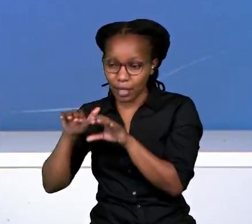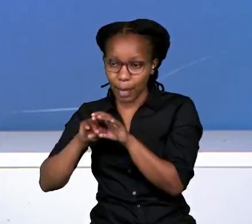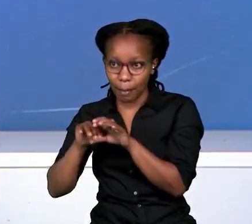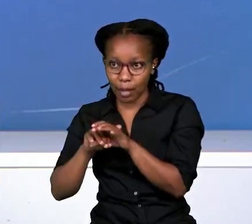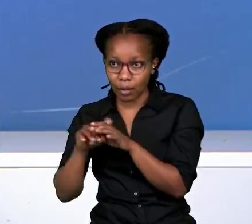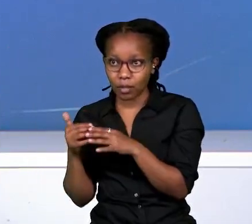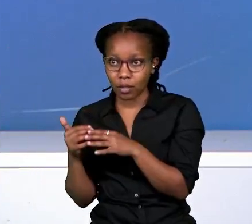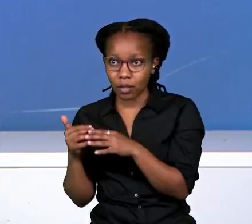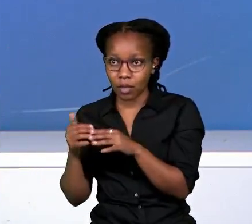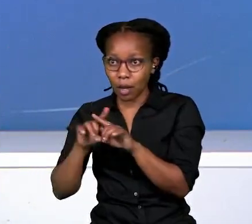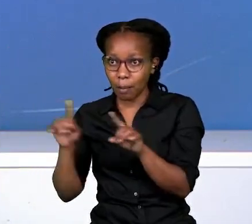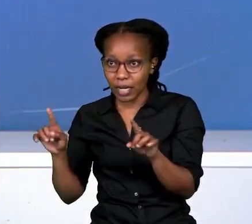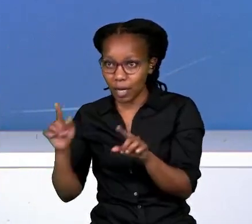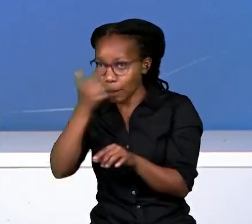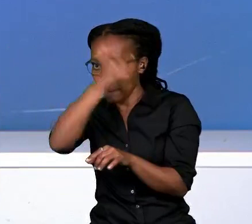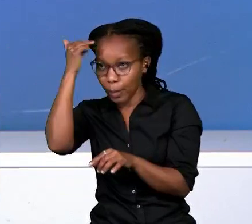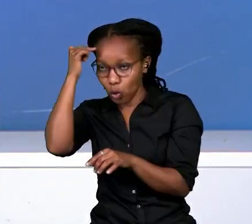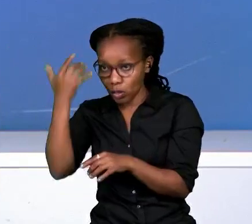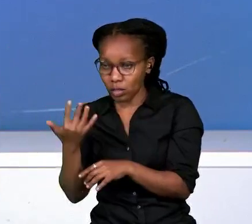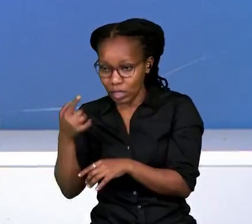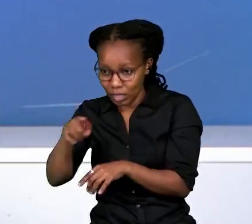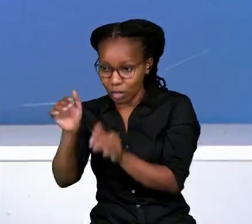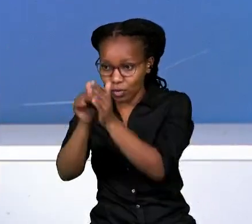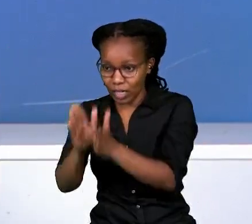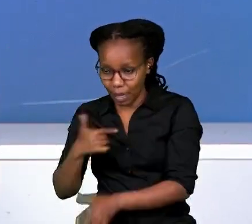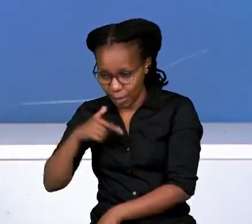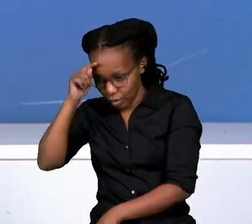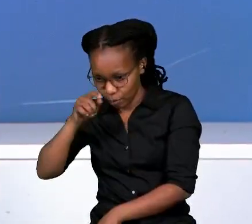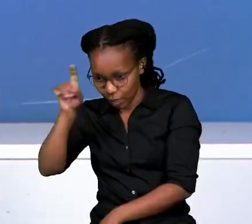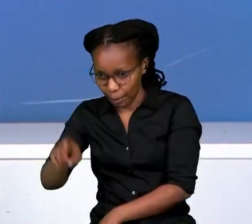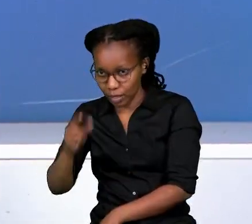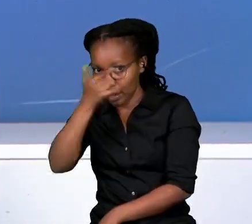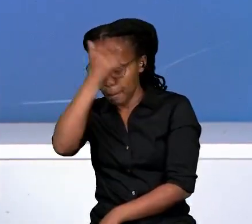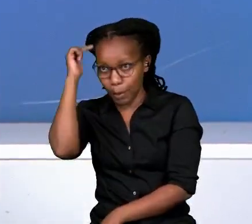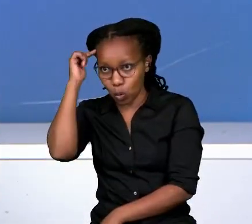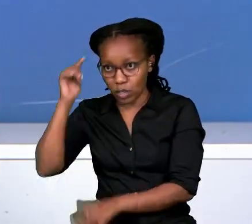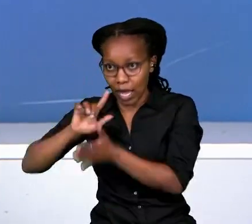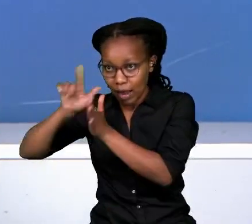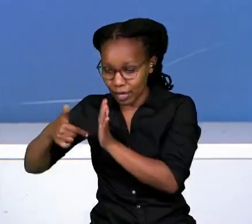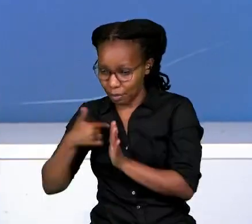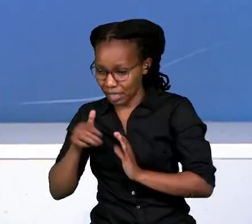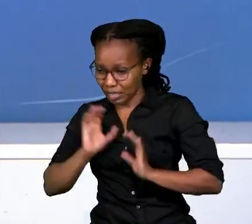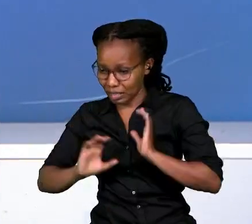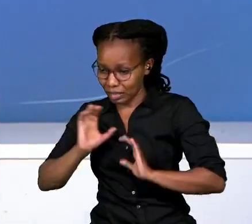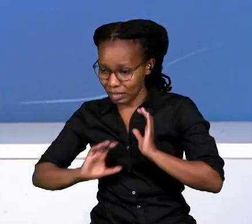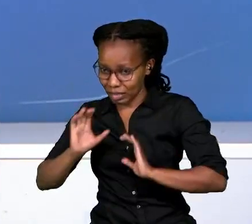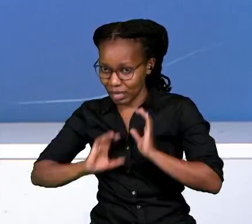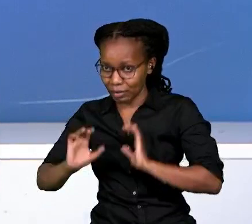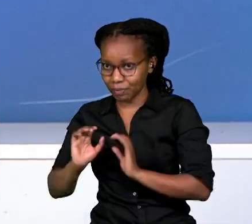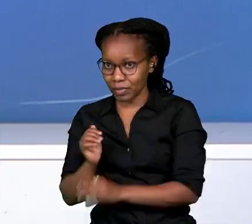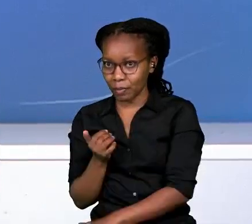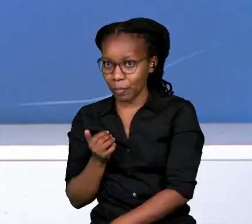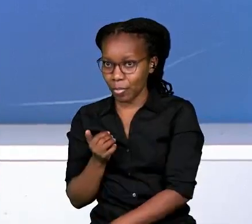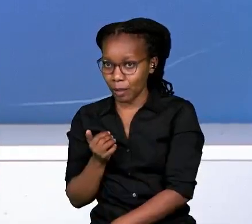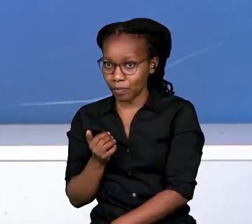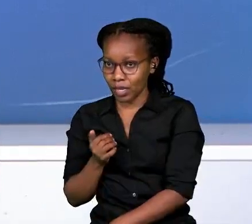But the thing is, because he holds an office, I have to respect that office. That office. Because at the end of the day, I am a citizen. Scripture says, please allow me to